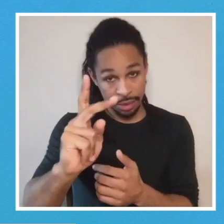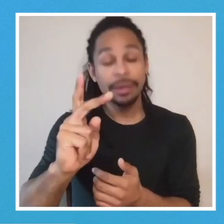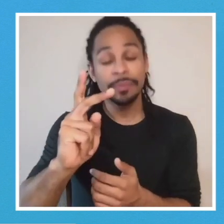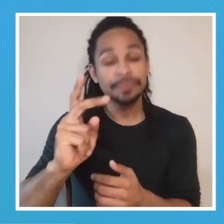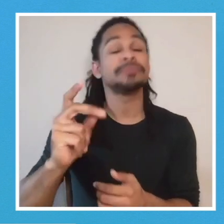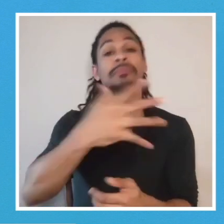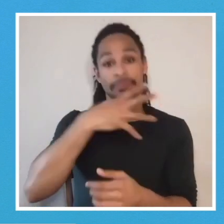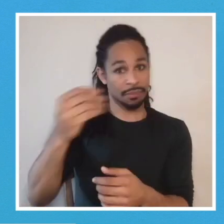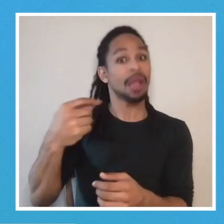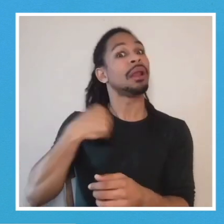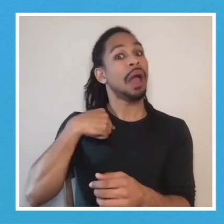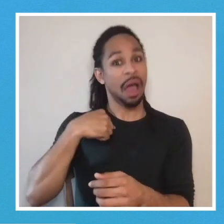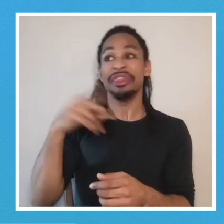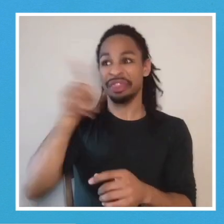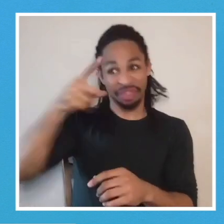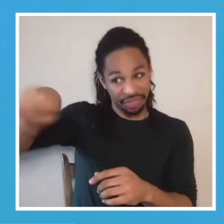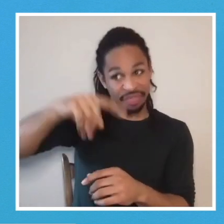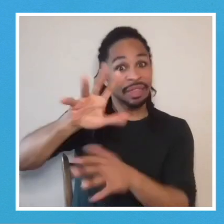ceremony,